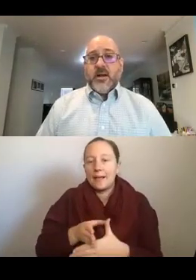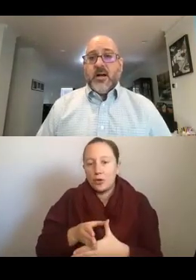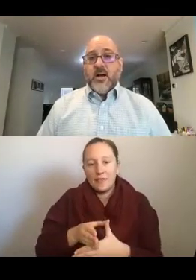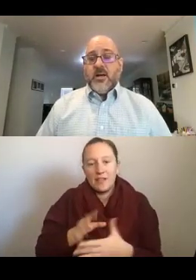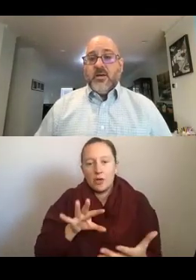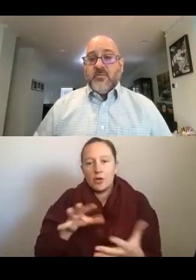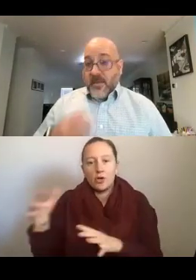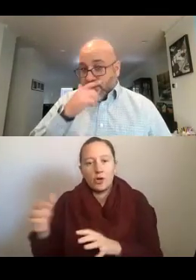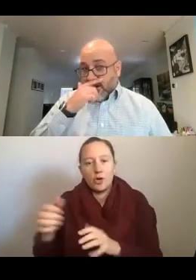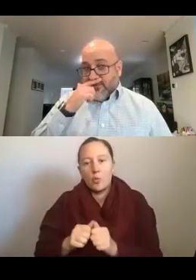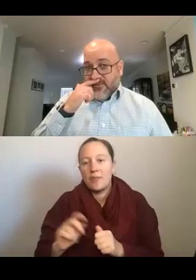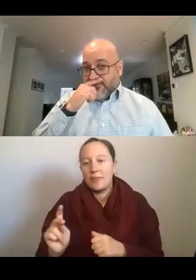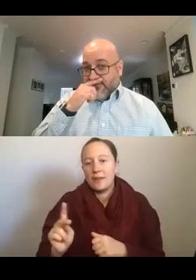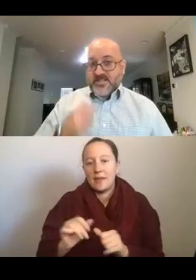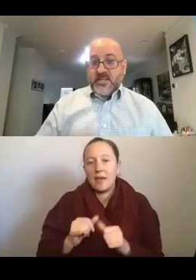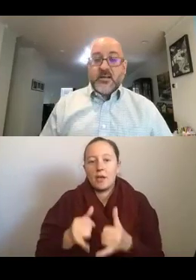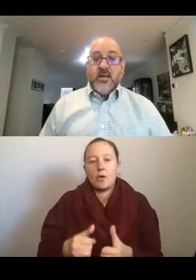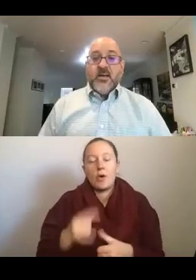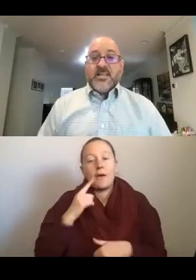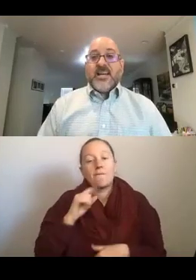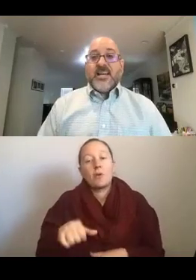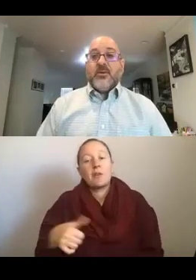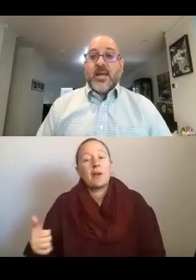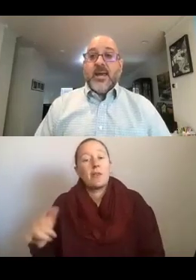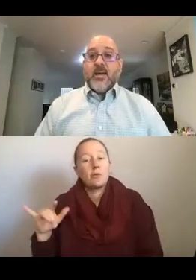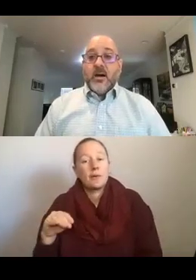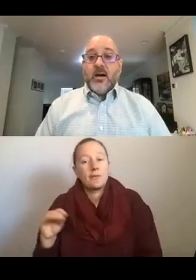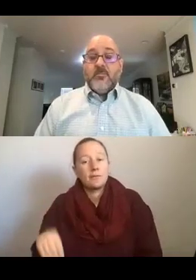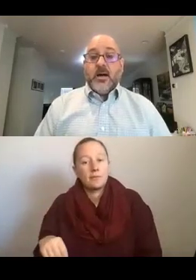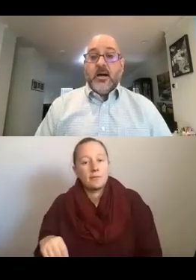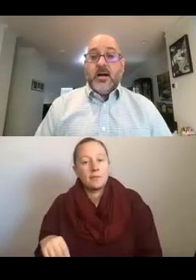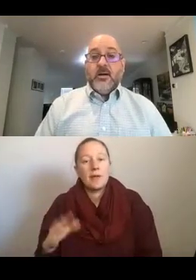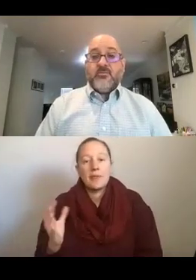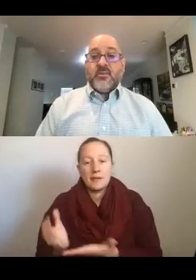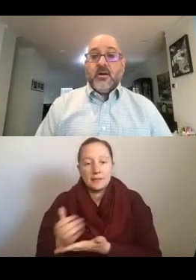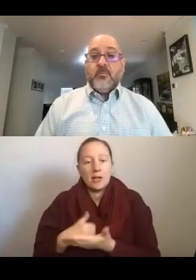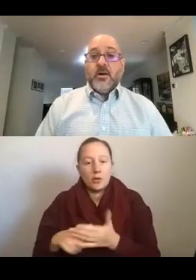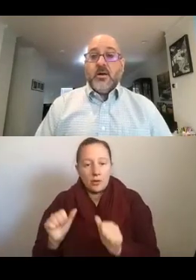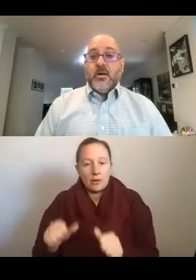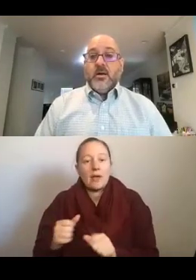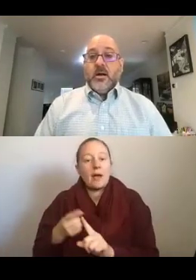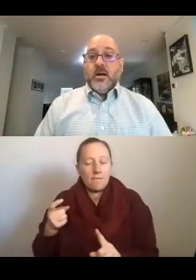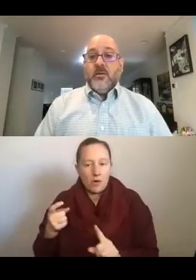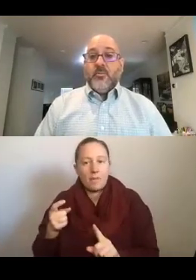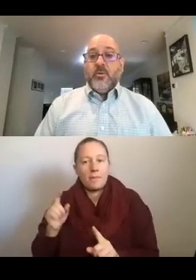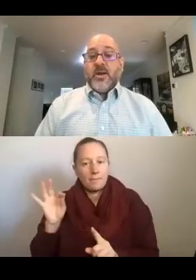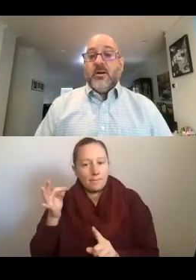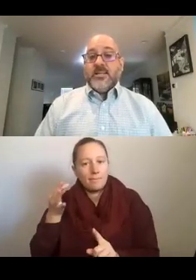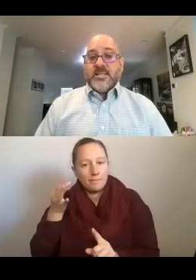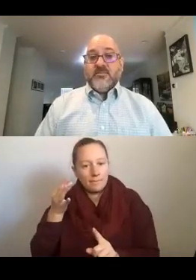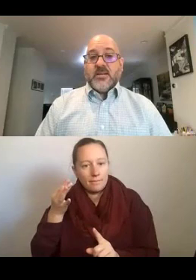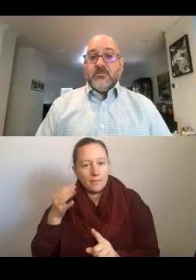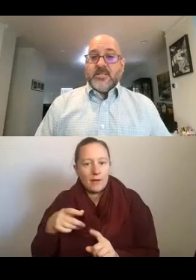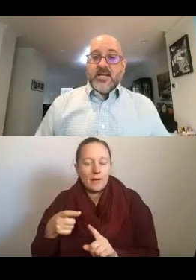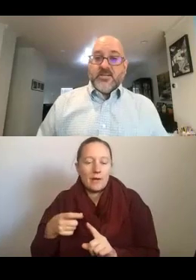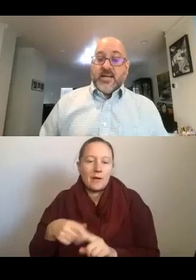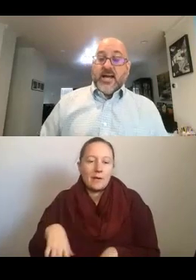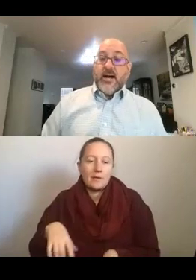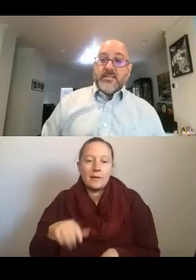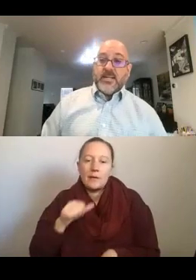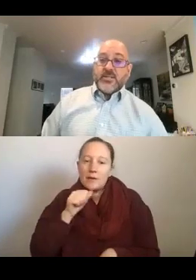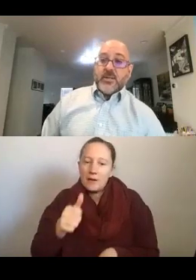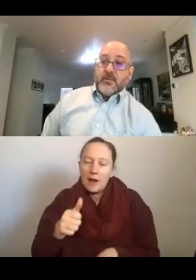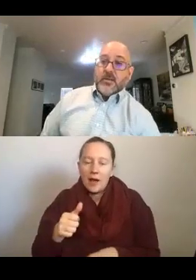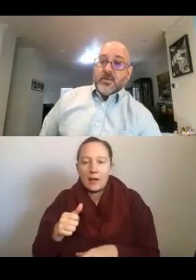award. For the other 25%, that salary can come from what we call, instead of supplementation,